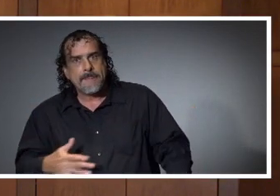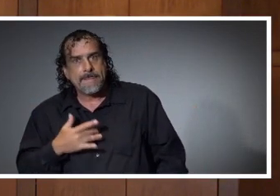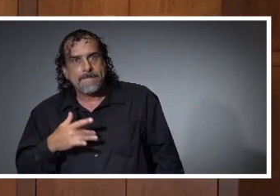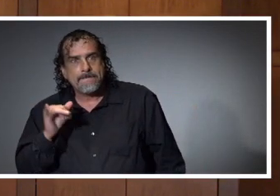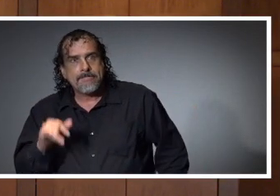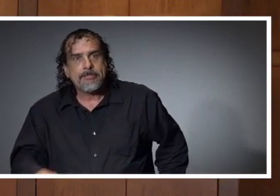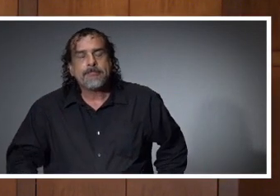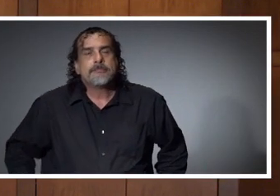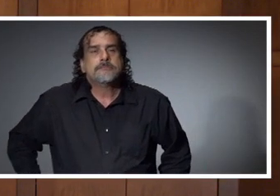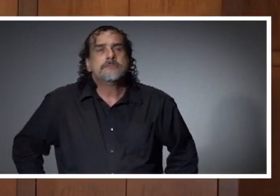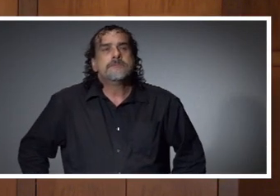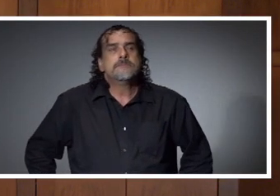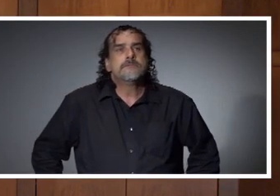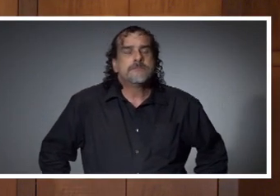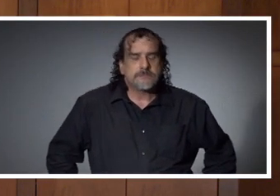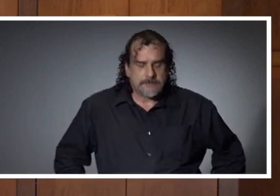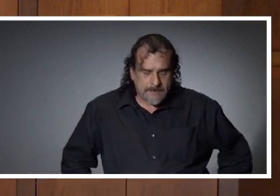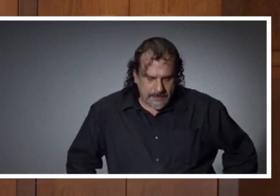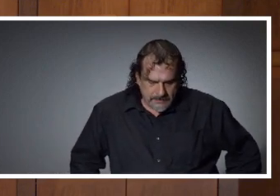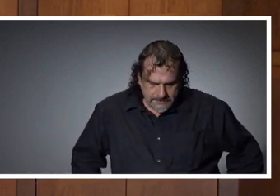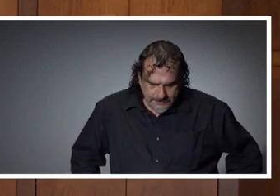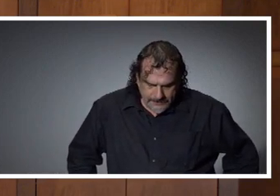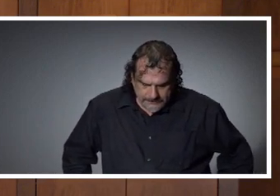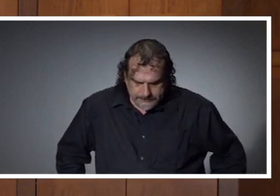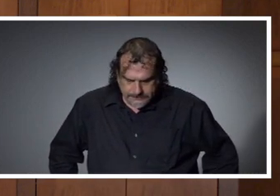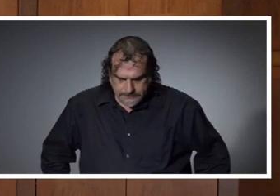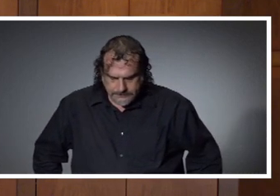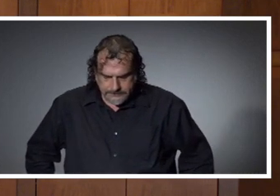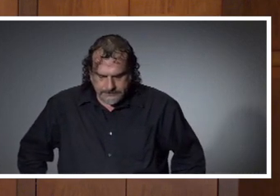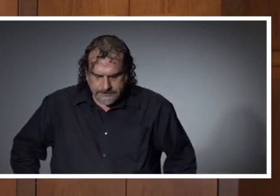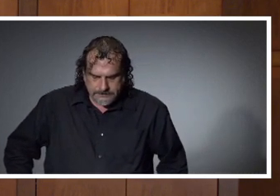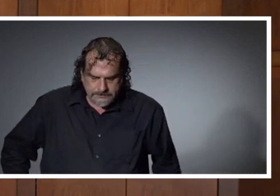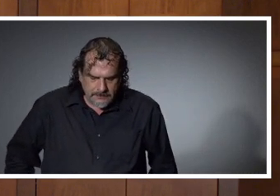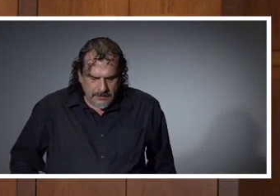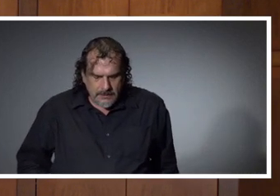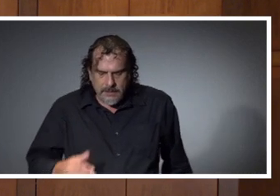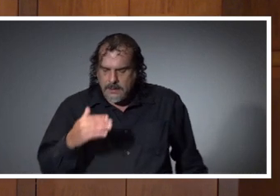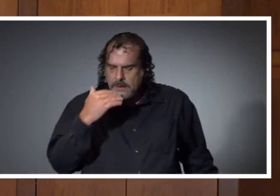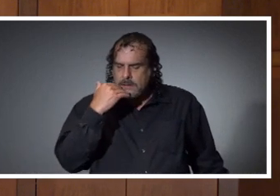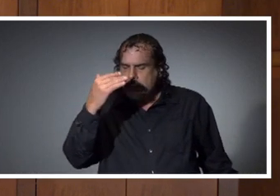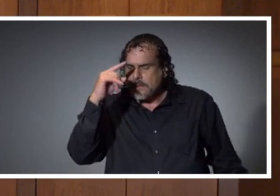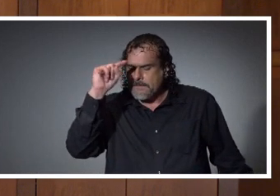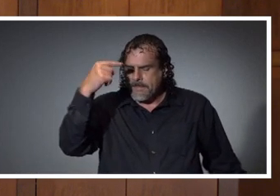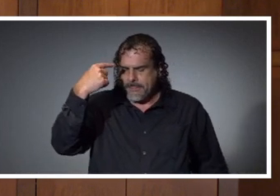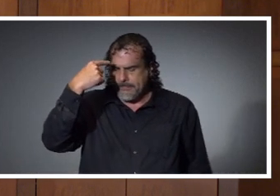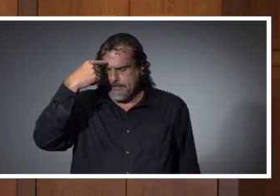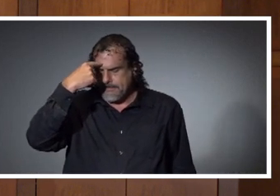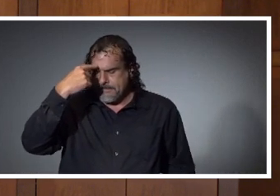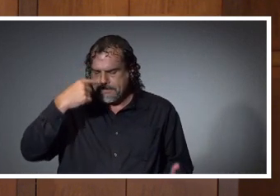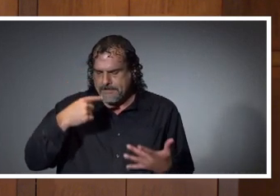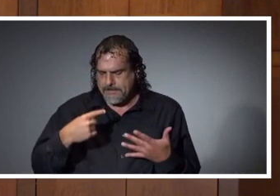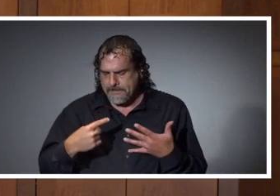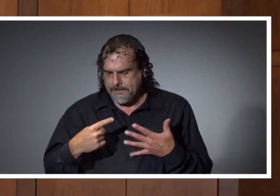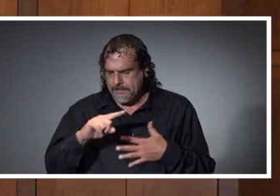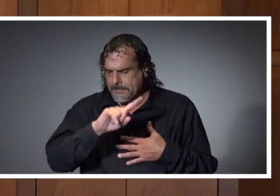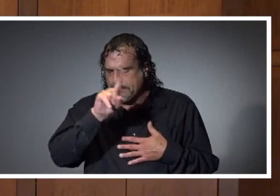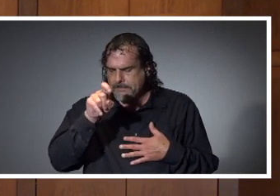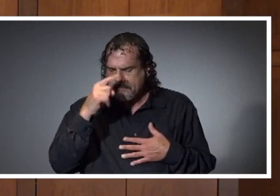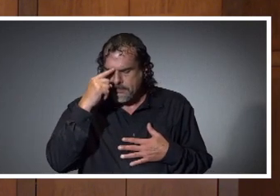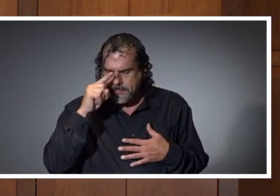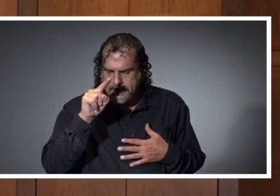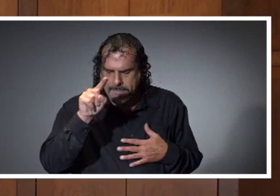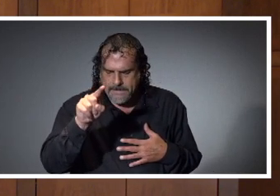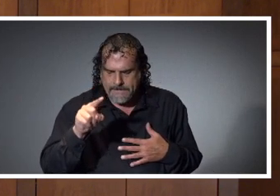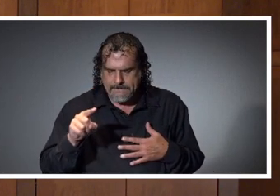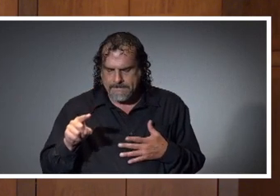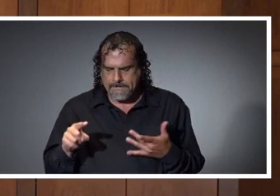Hunter Dawkins with the Gazebo Gazette has a question. Thank you, Renee. Thank you, Governor. Governor, a question for you is,